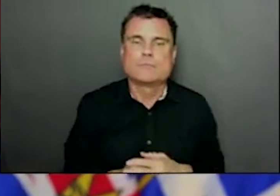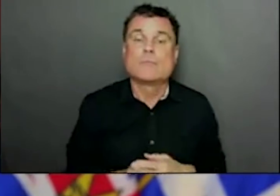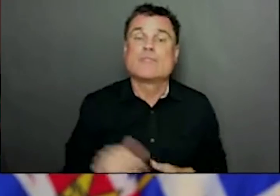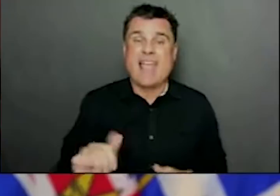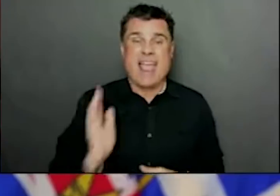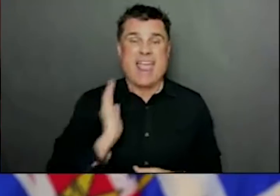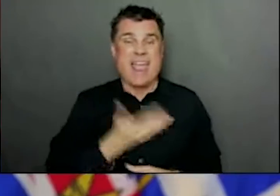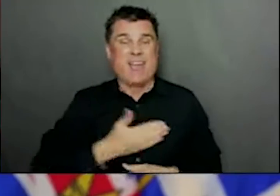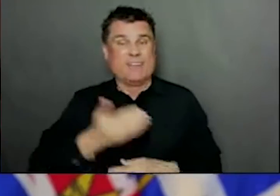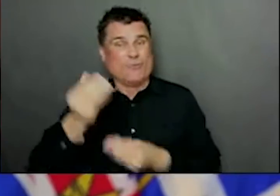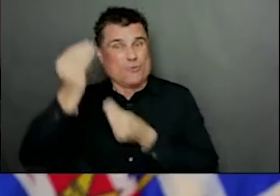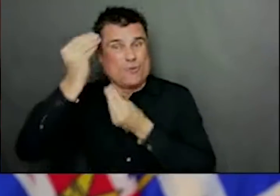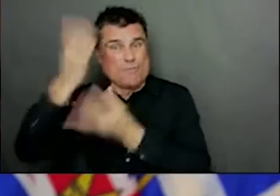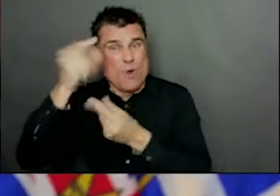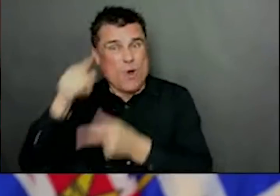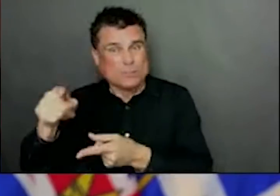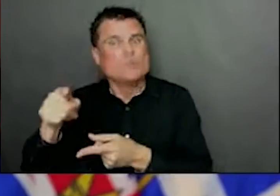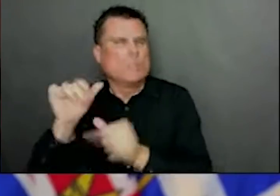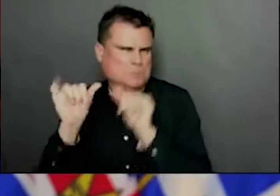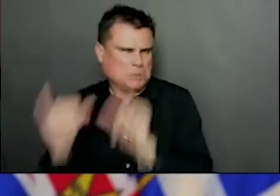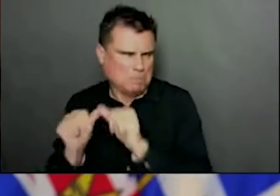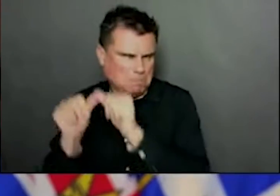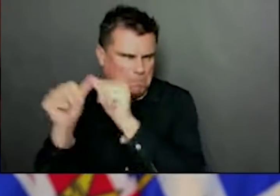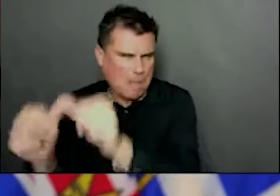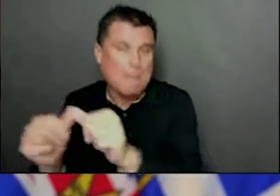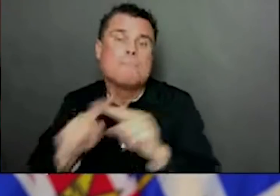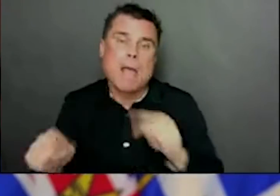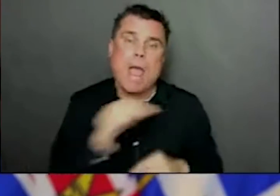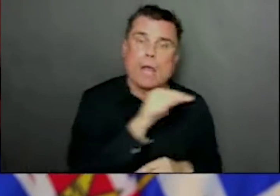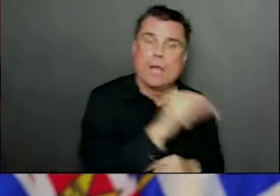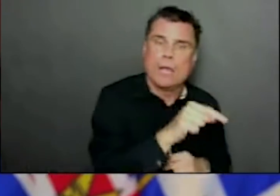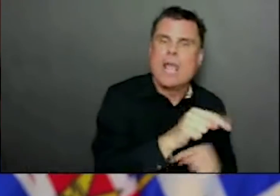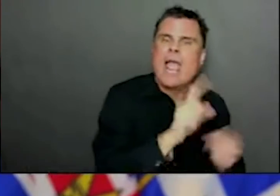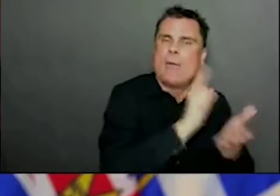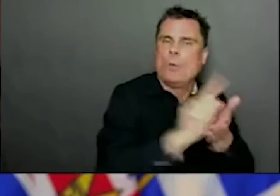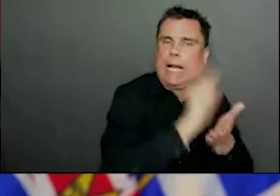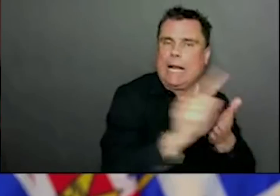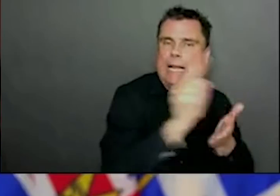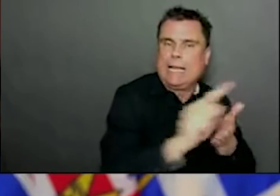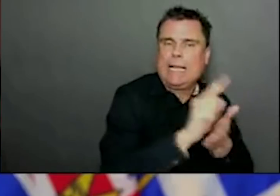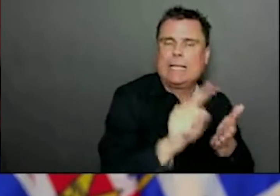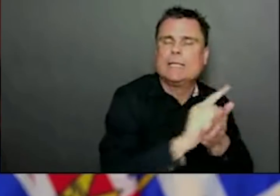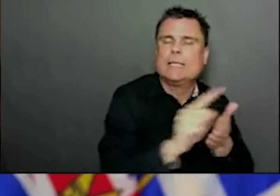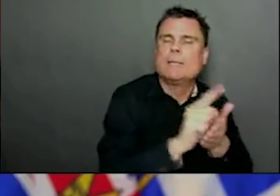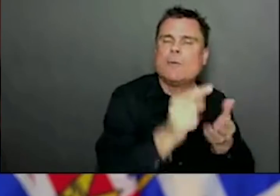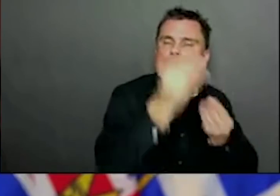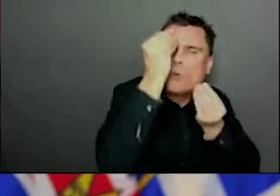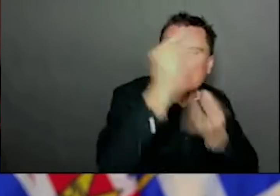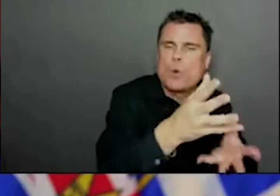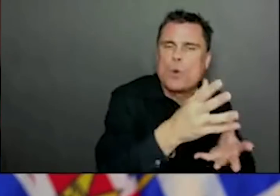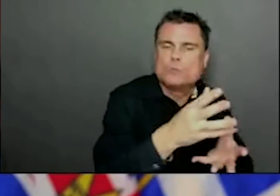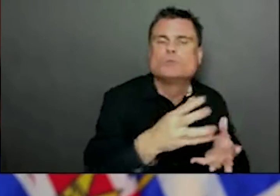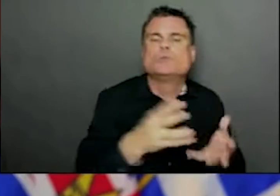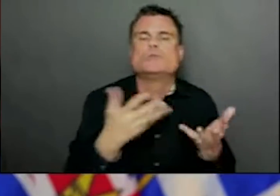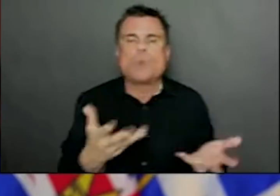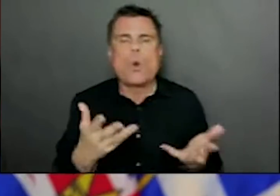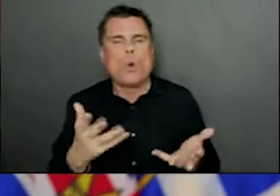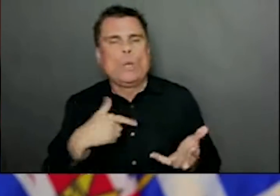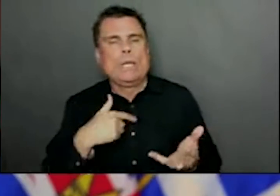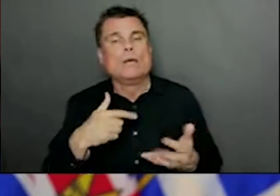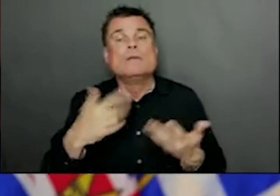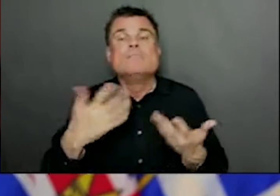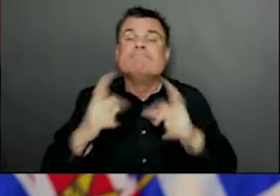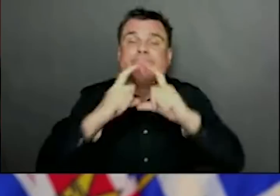new reports. So as you know, we provide our PPE report, the surgical renewal, and the healthcare hiring report.